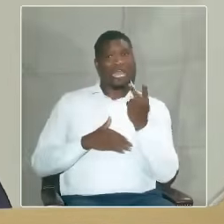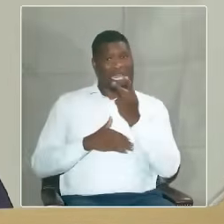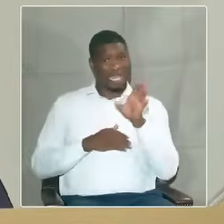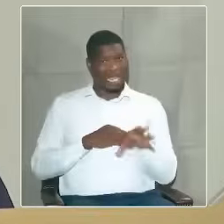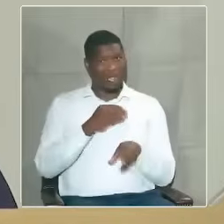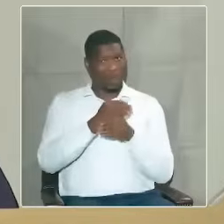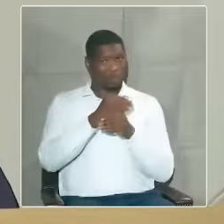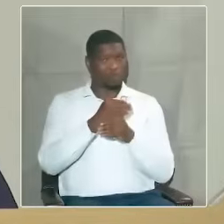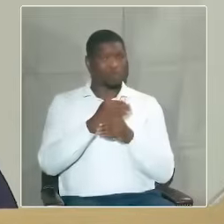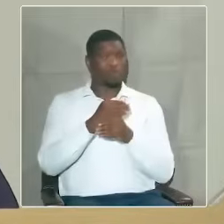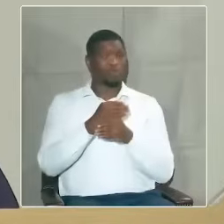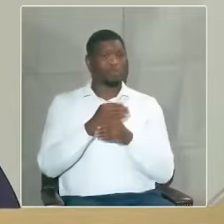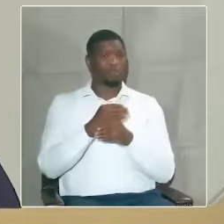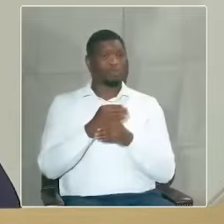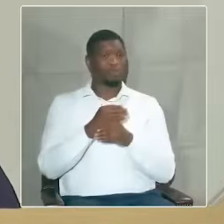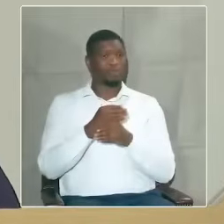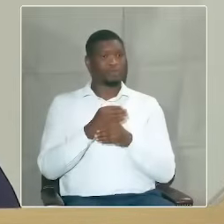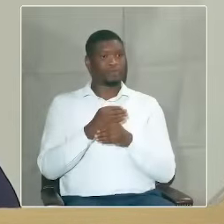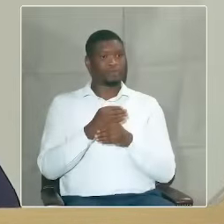And also